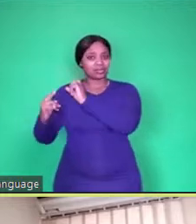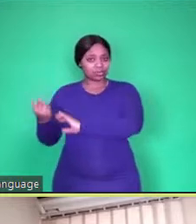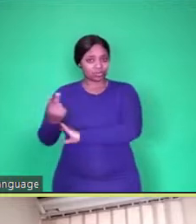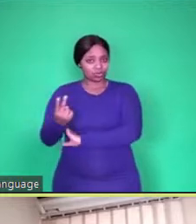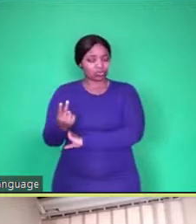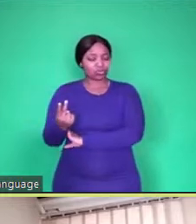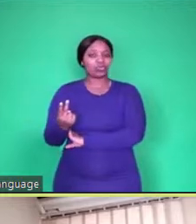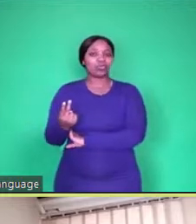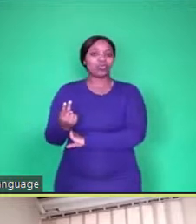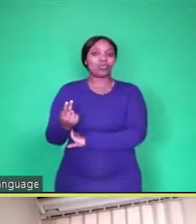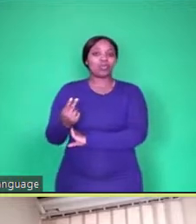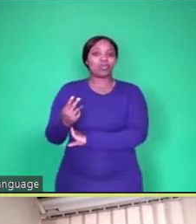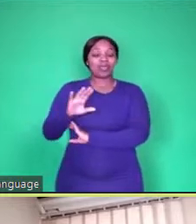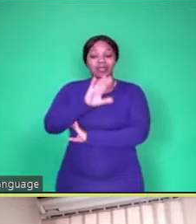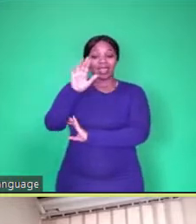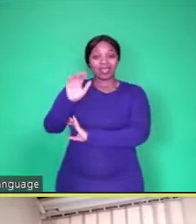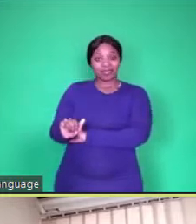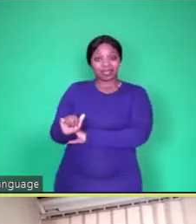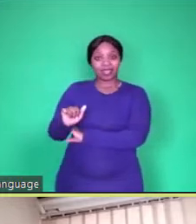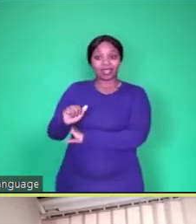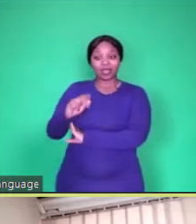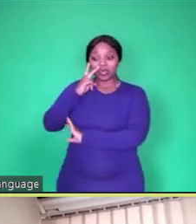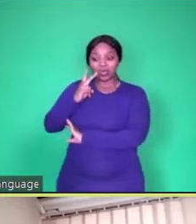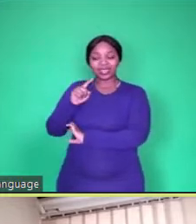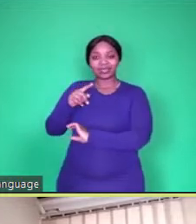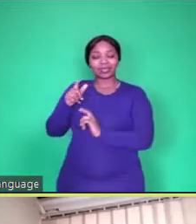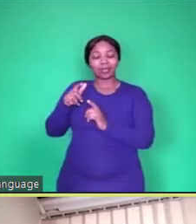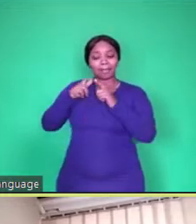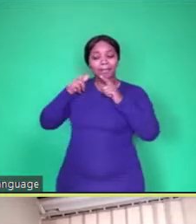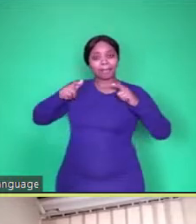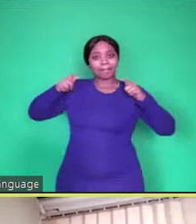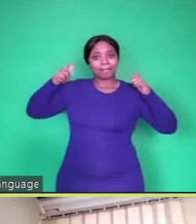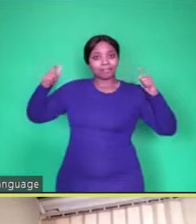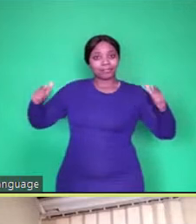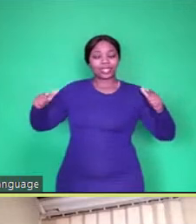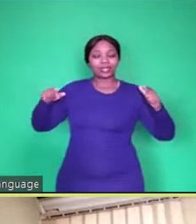in Africa. We are looking at the very massive, rapid